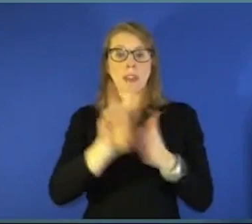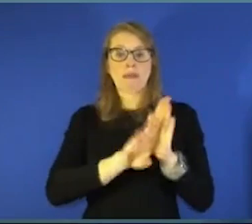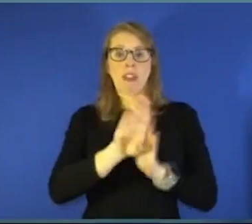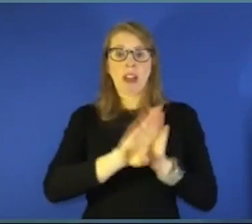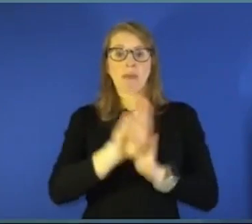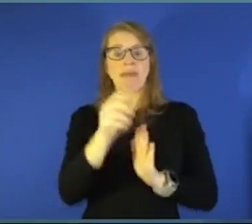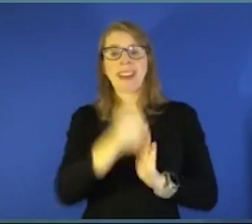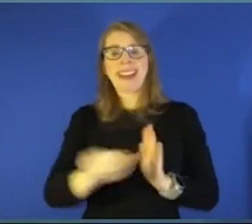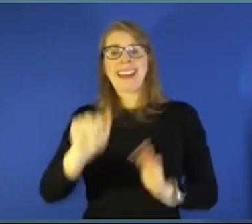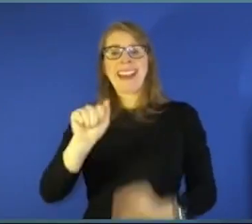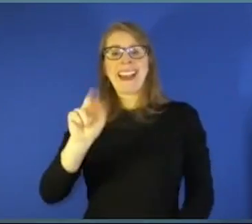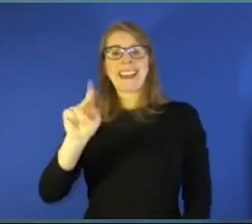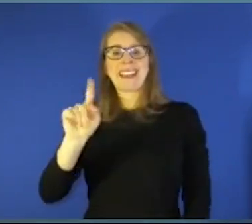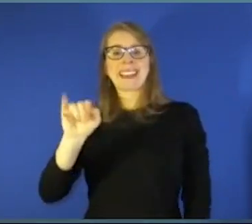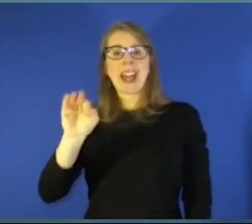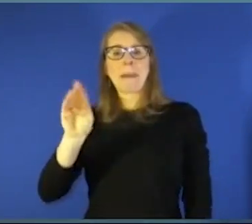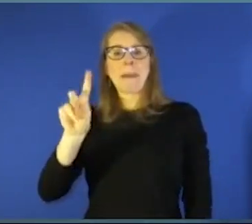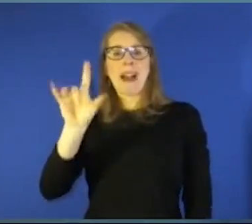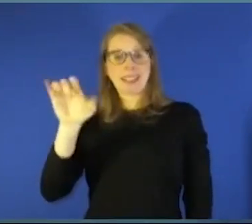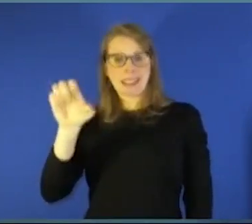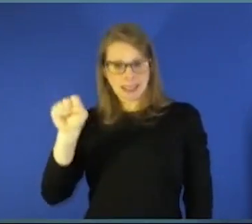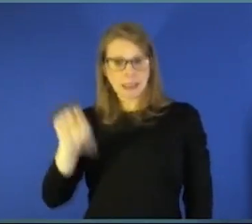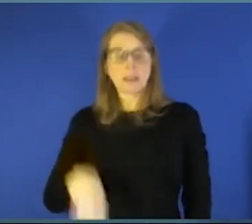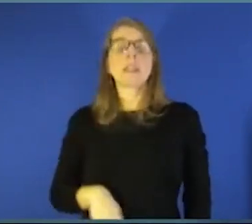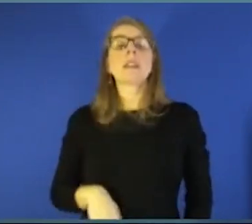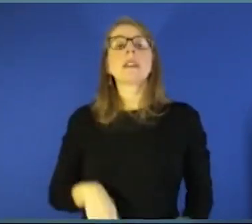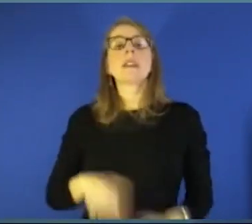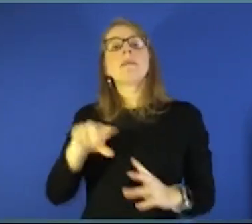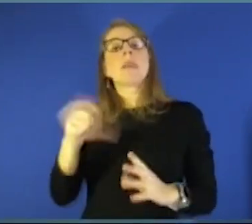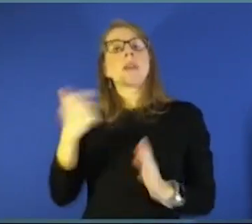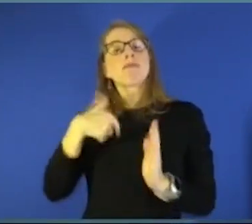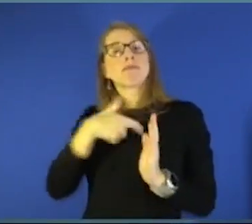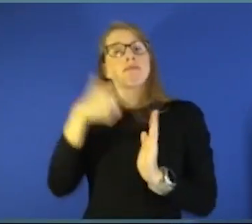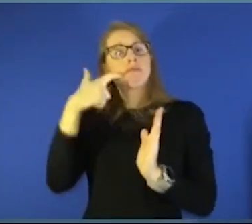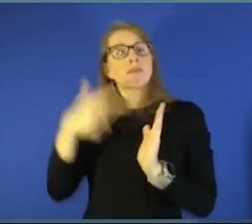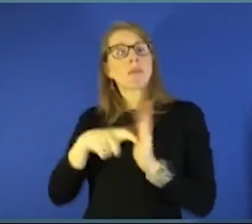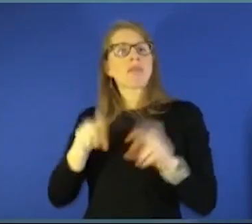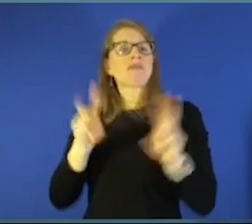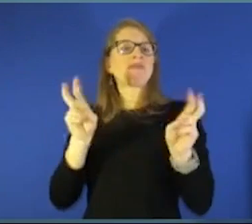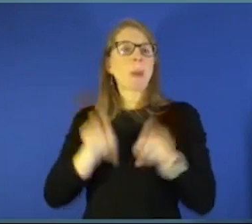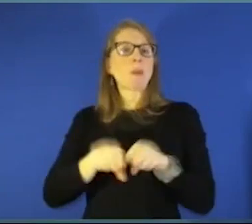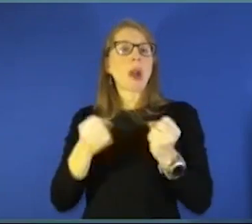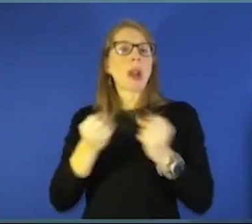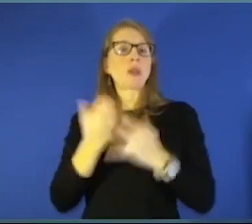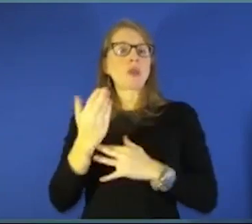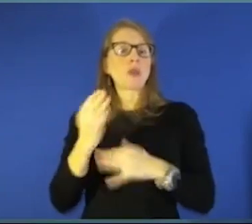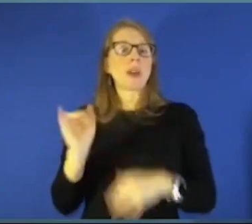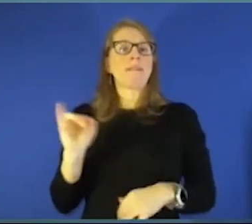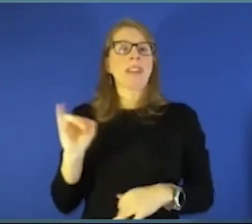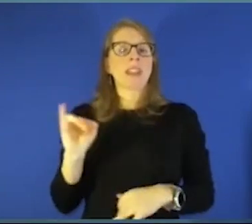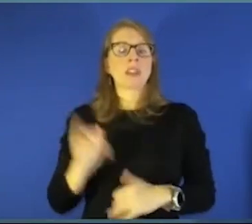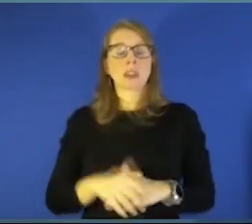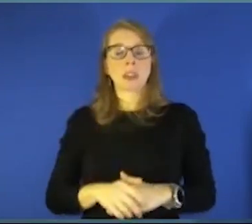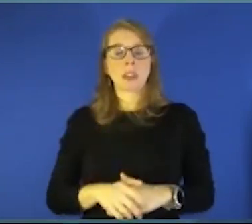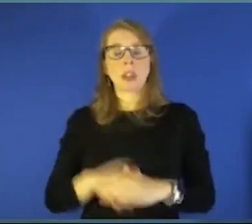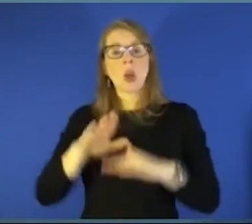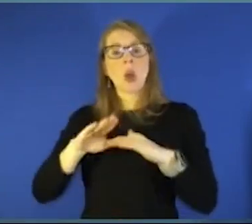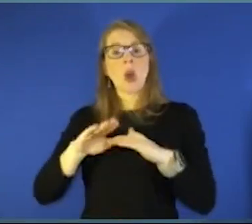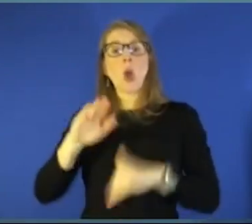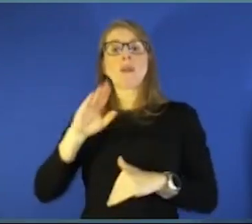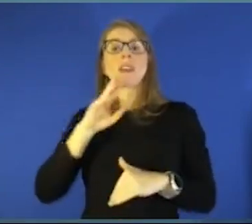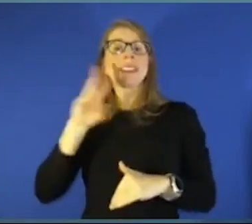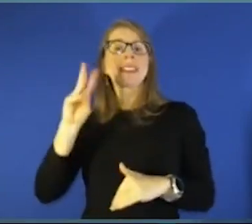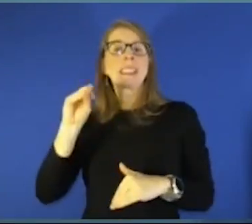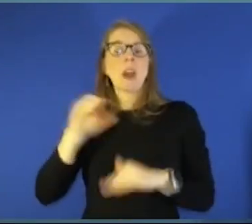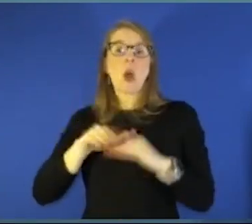any antibodies. The other thing we're seeing in these breakthrough infections, these are your over 60, mostly